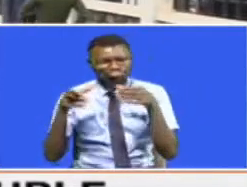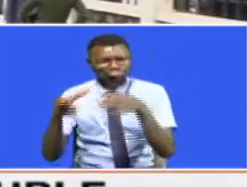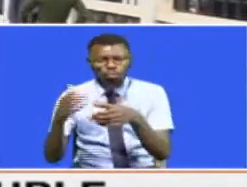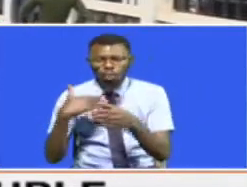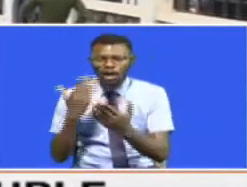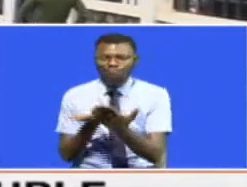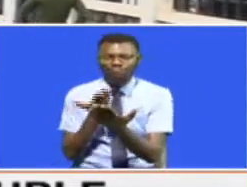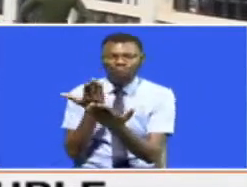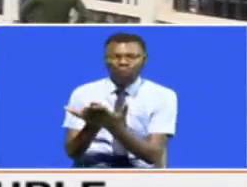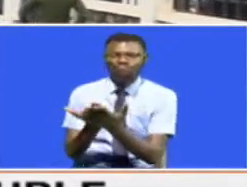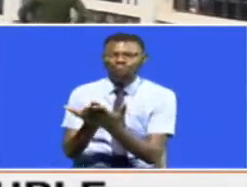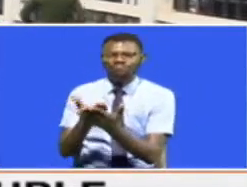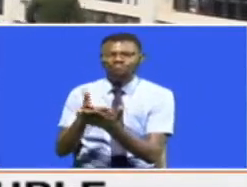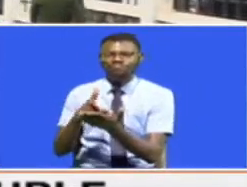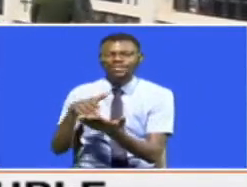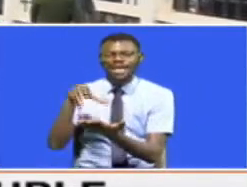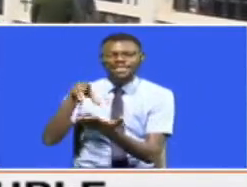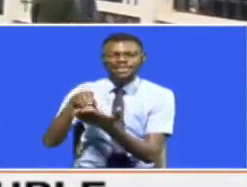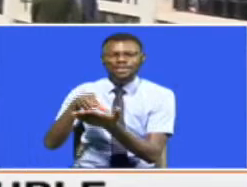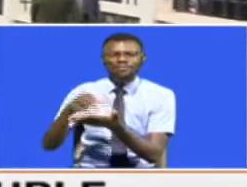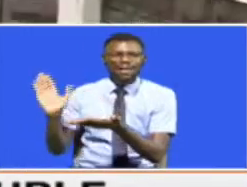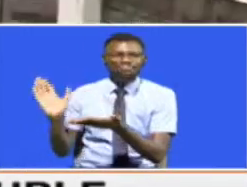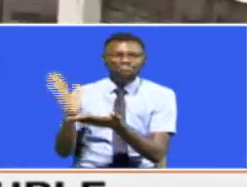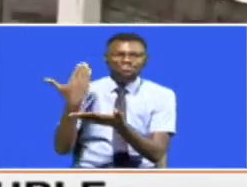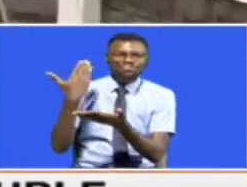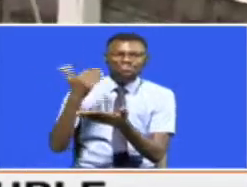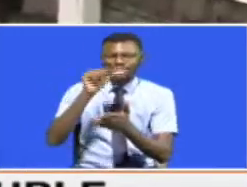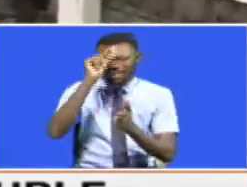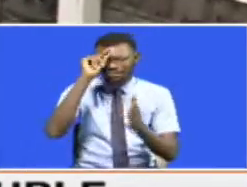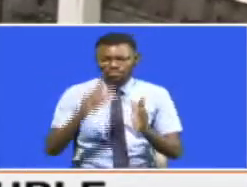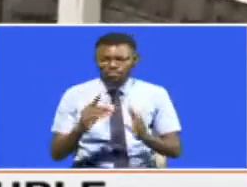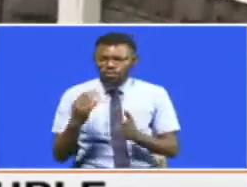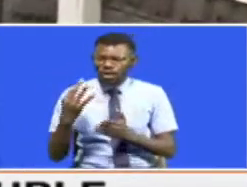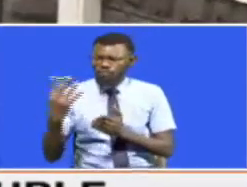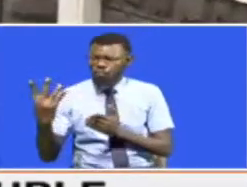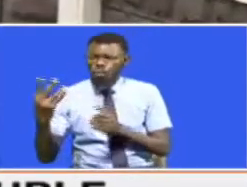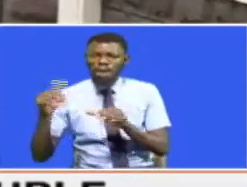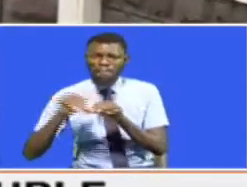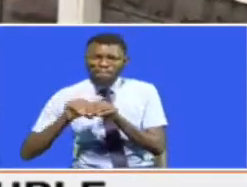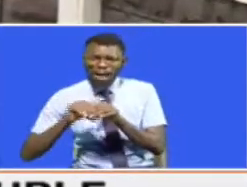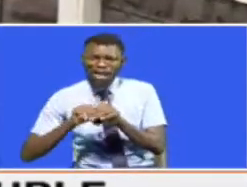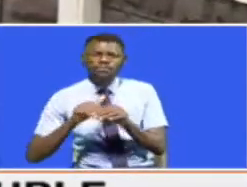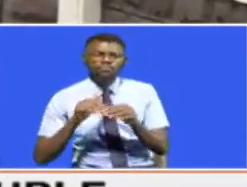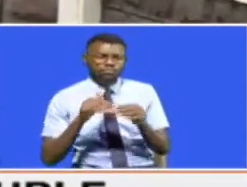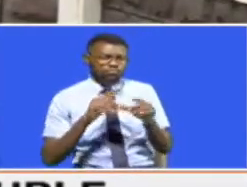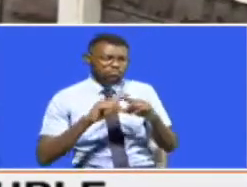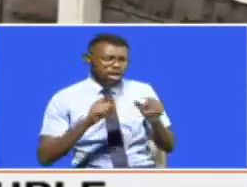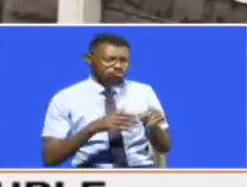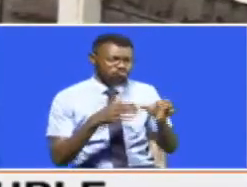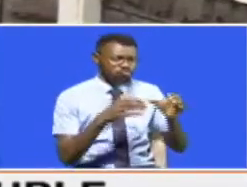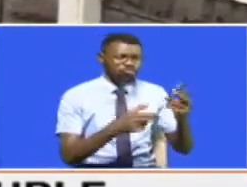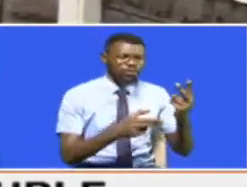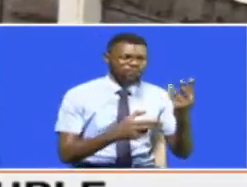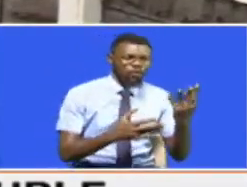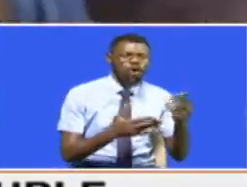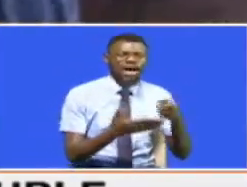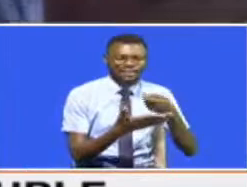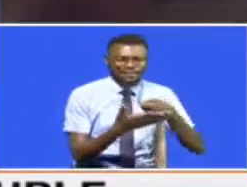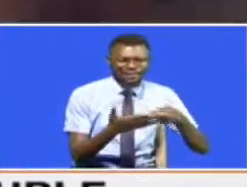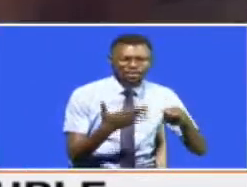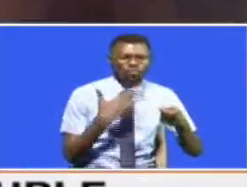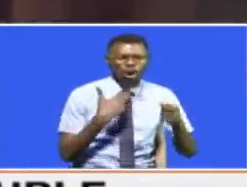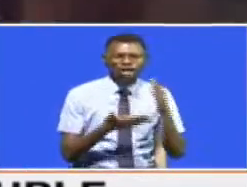Nyaribo. Out of 34 members of the County Assembly, 24 had signed in support for the impeachment motion.